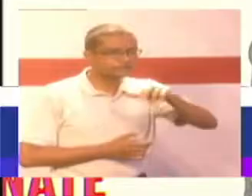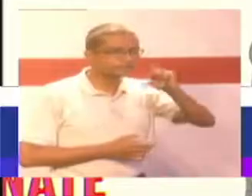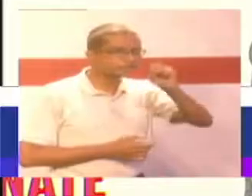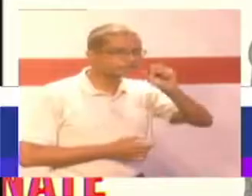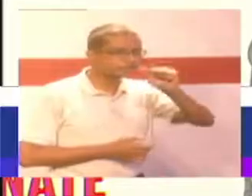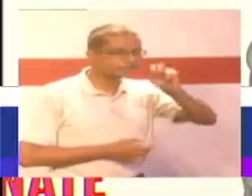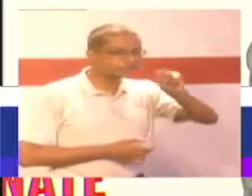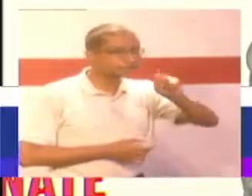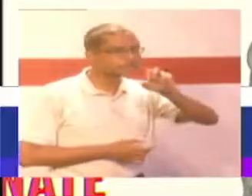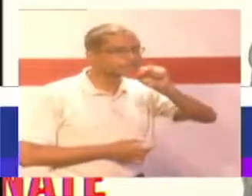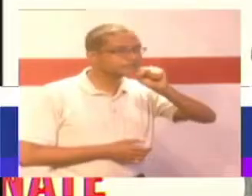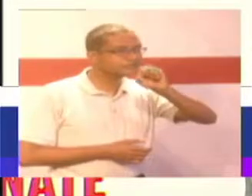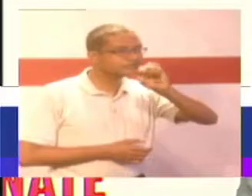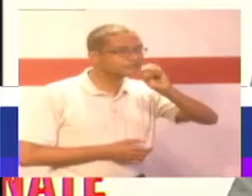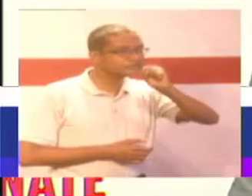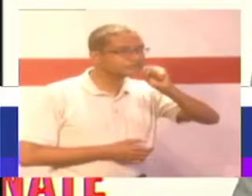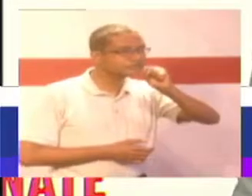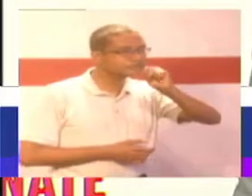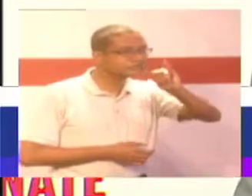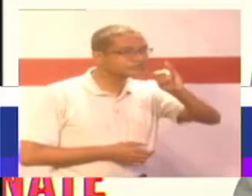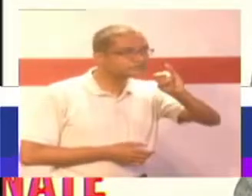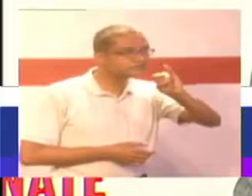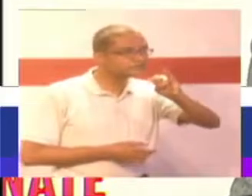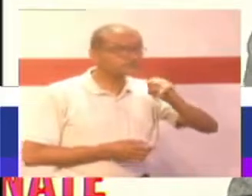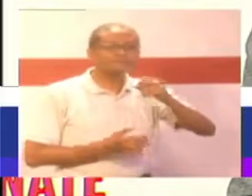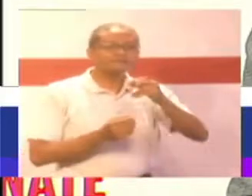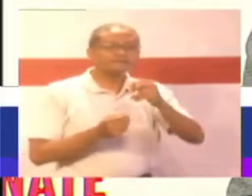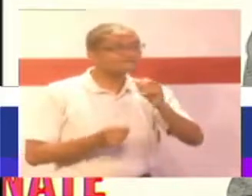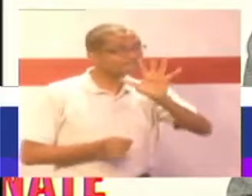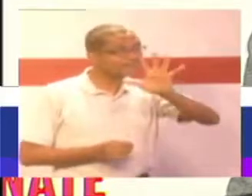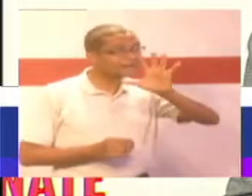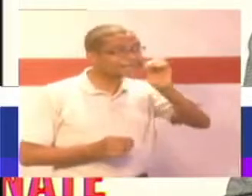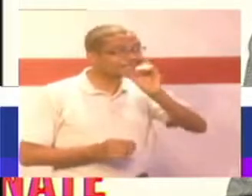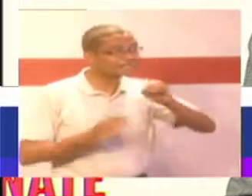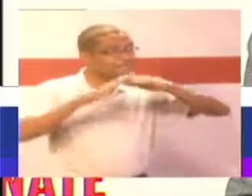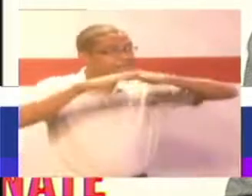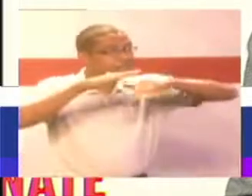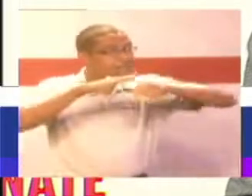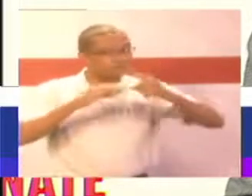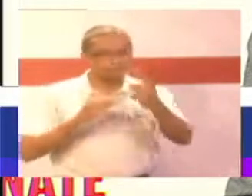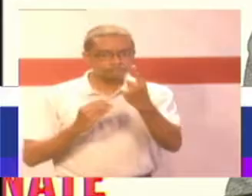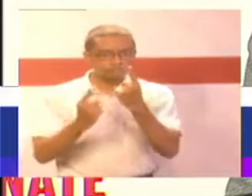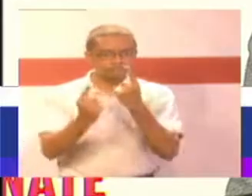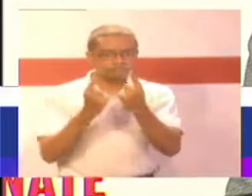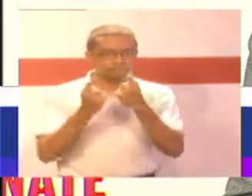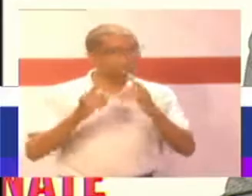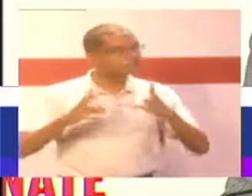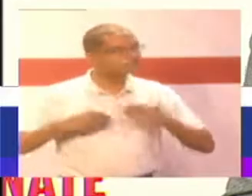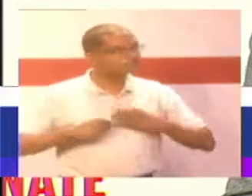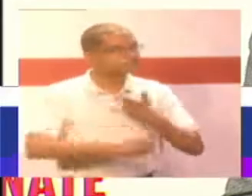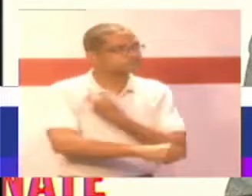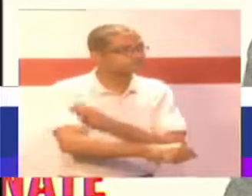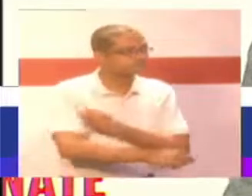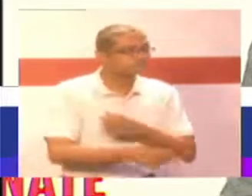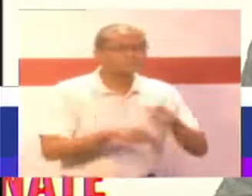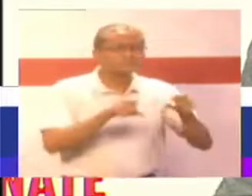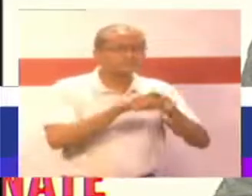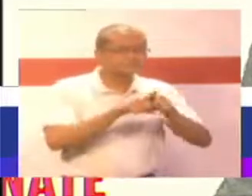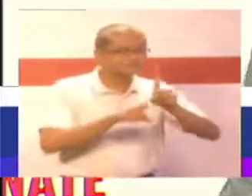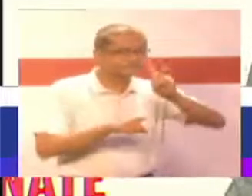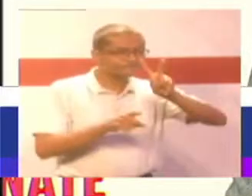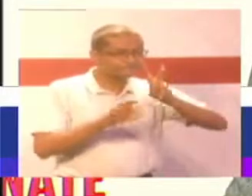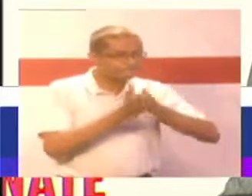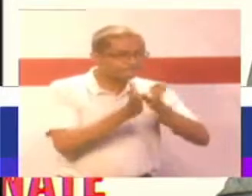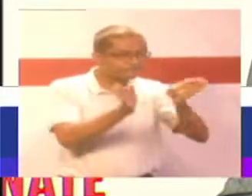Souci, less than 5% of that population has come forward to be vaccinated. Similarly, in Valencia, we have just